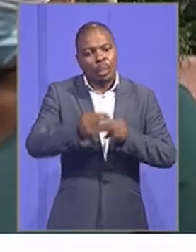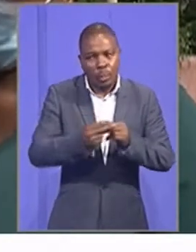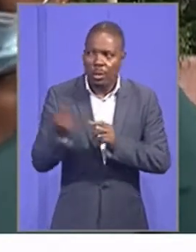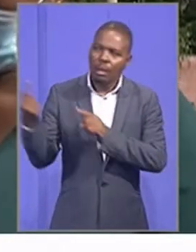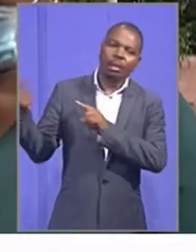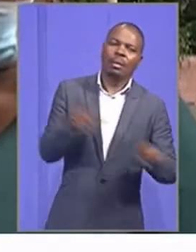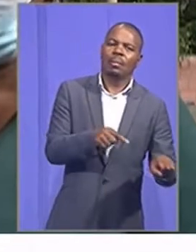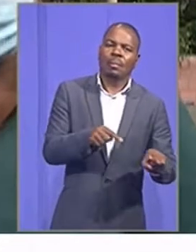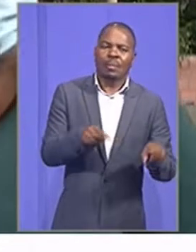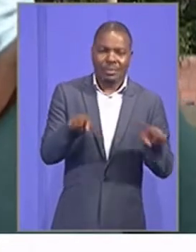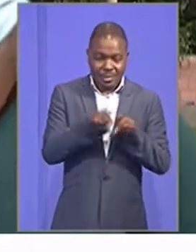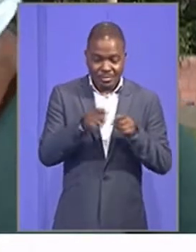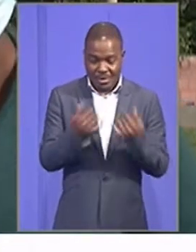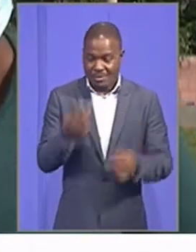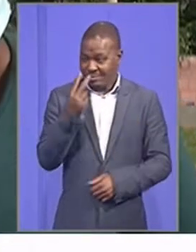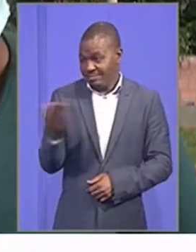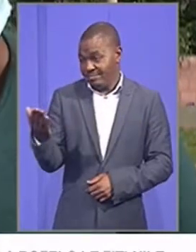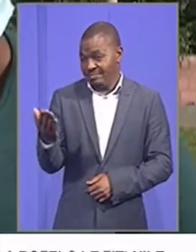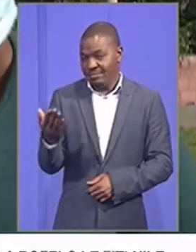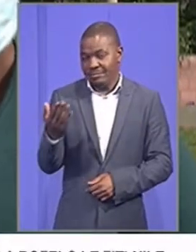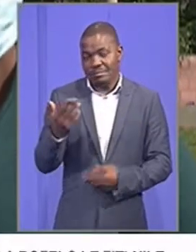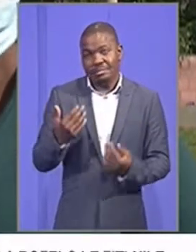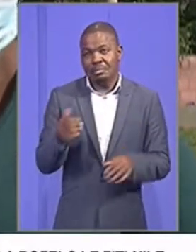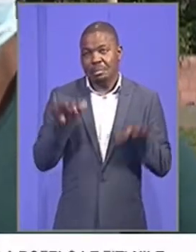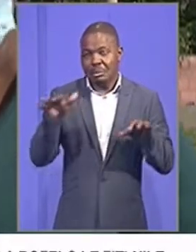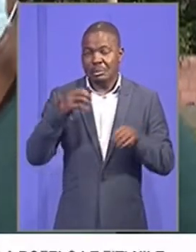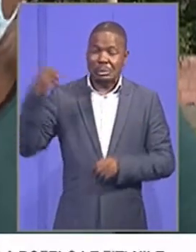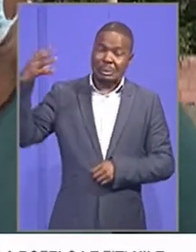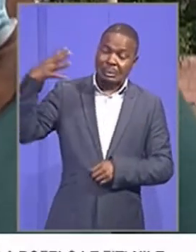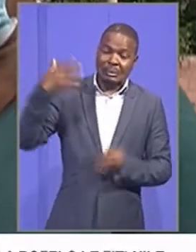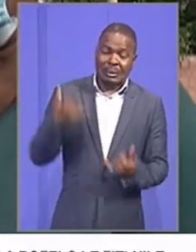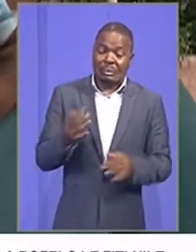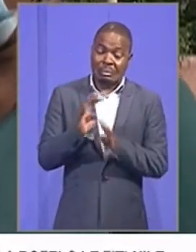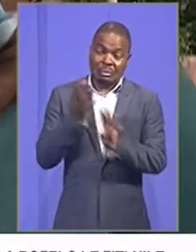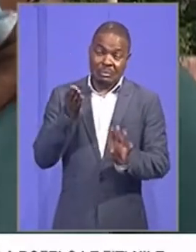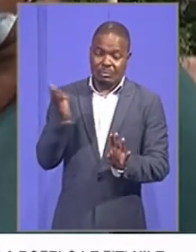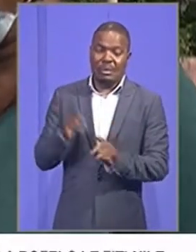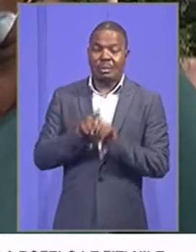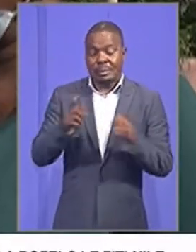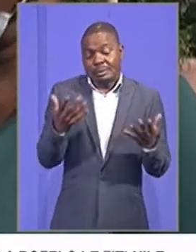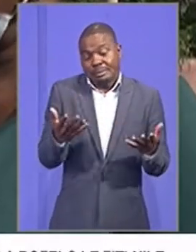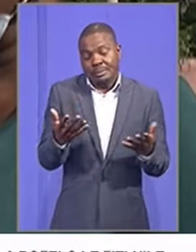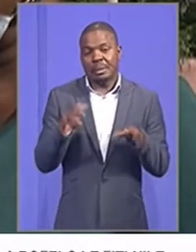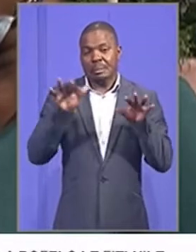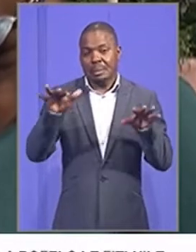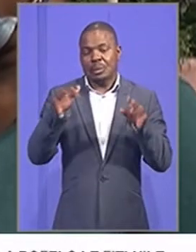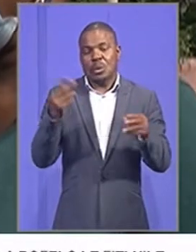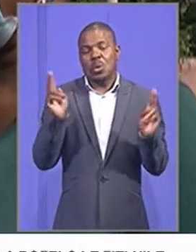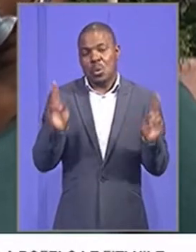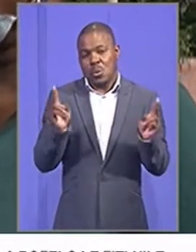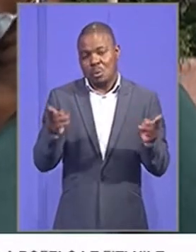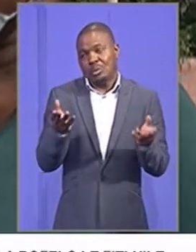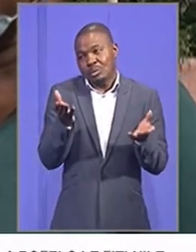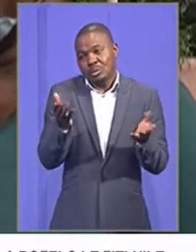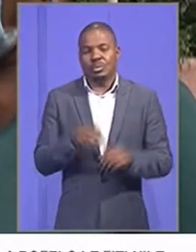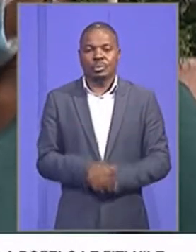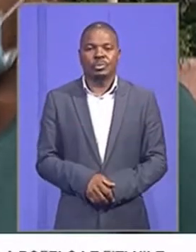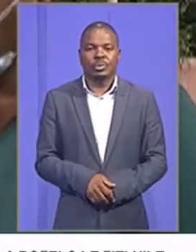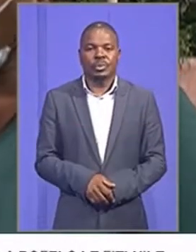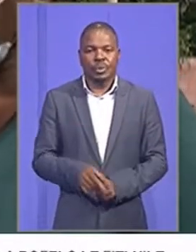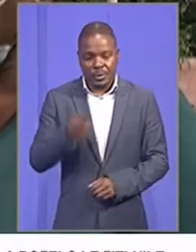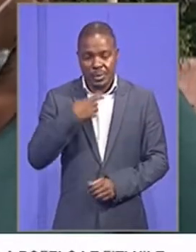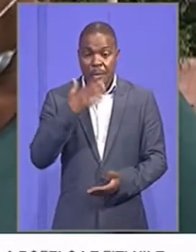ka le bona gone anong letsatsi ke lena la ba tshisa ba eme mona mare ke maemo a ile hore batho ba rona ba ka tlase ga yona re